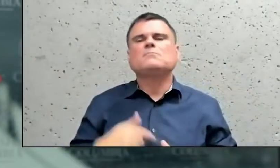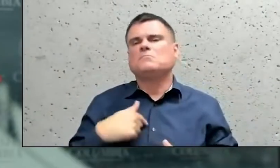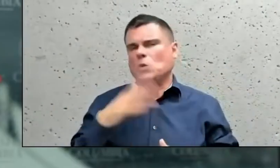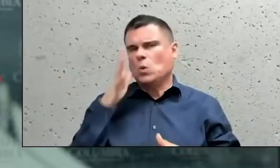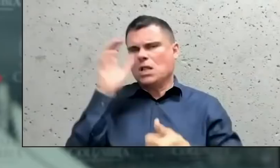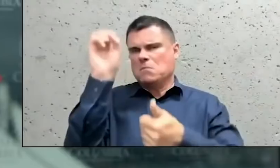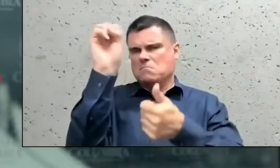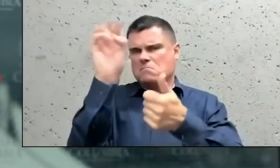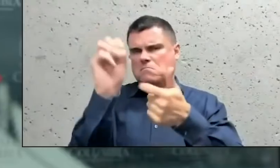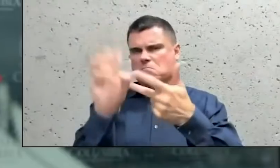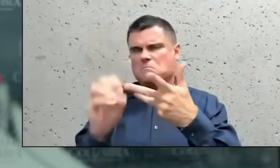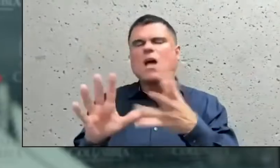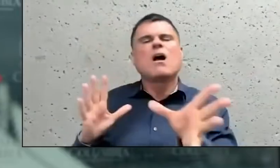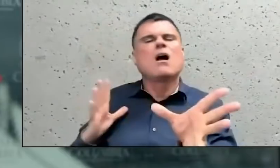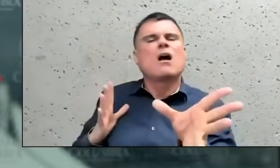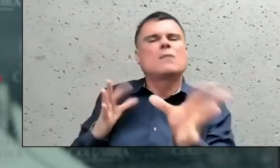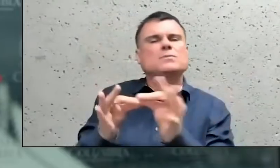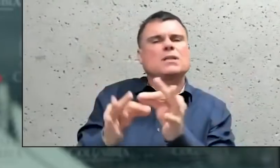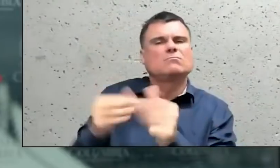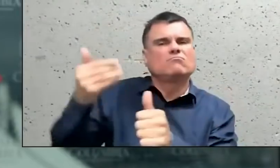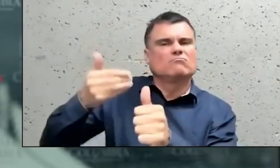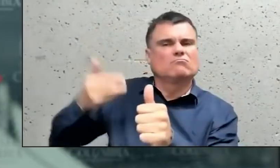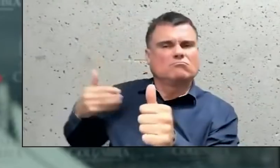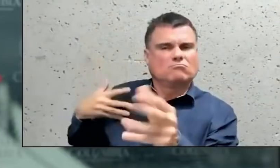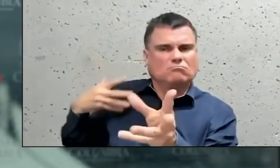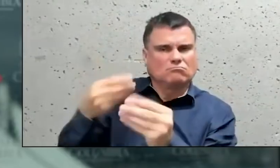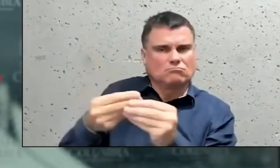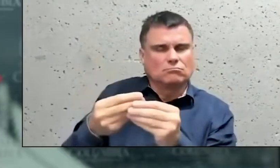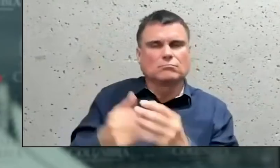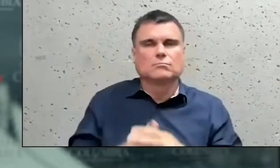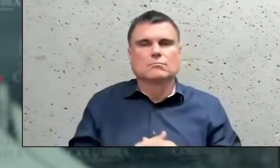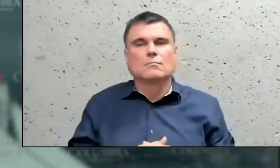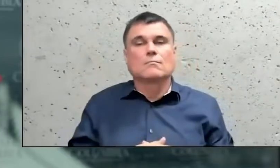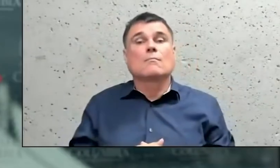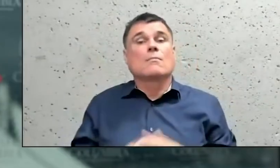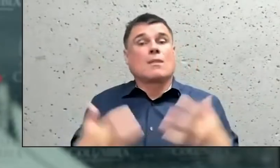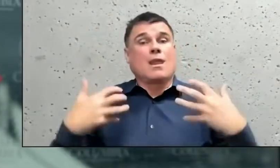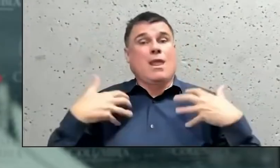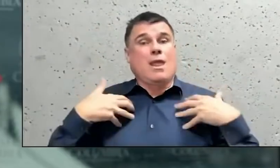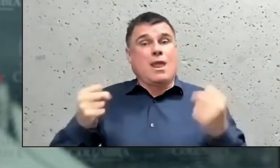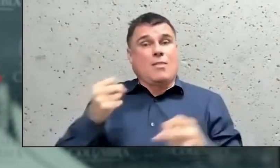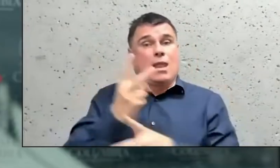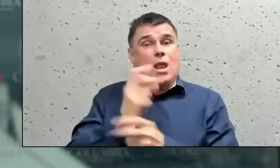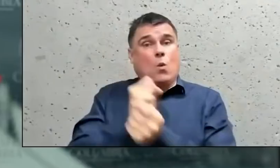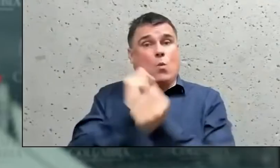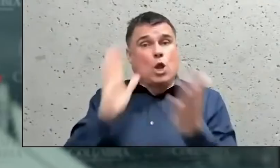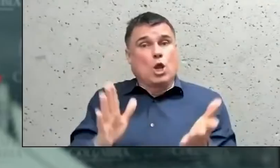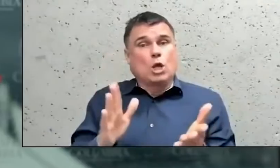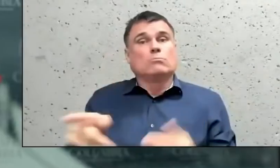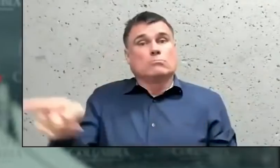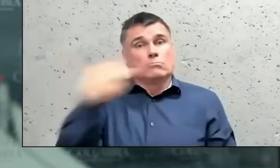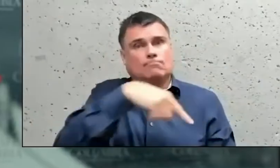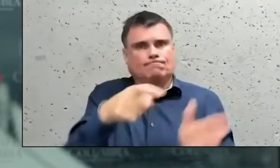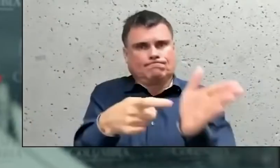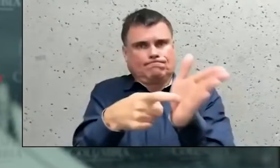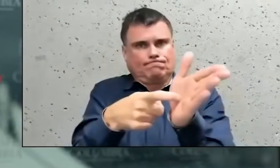first is about the healthcare worker mandate, and just to give you some up-to-date numbers and say that it